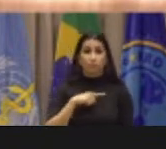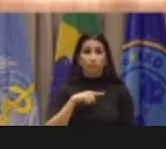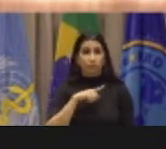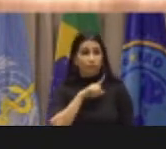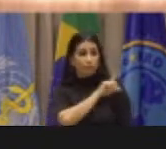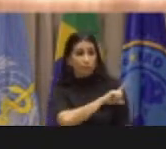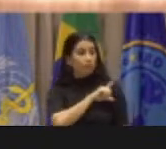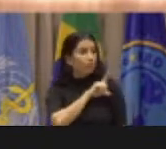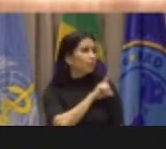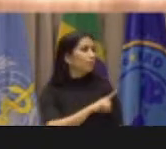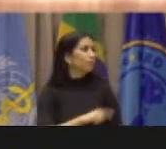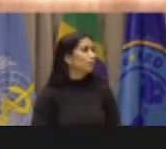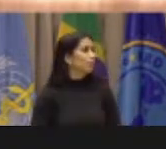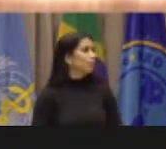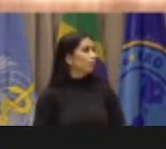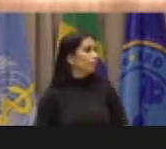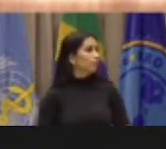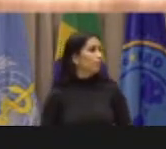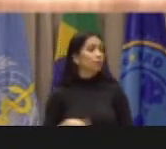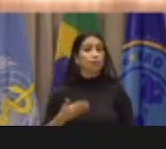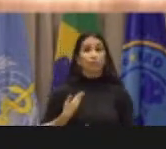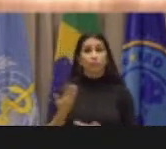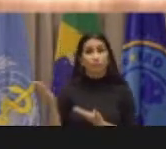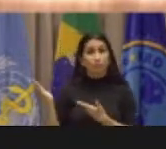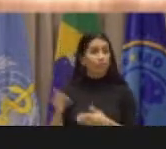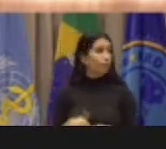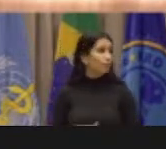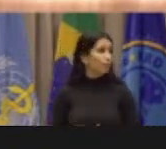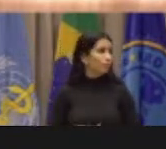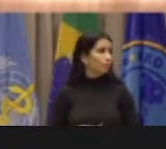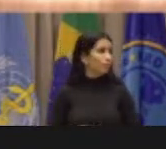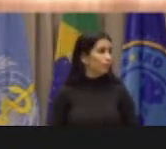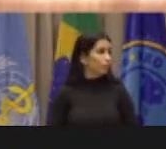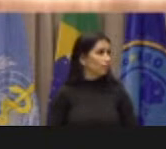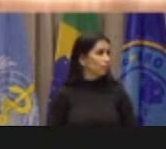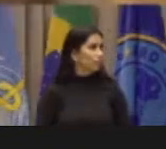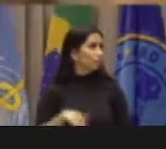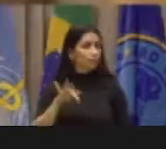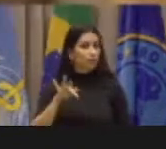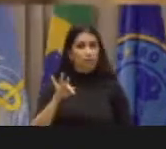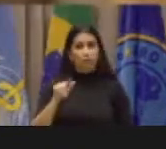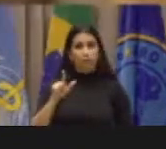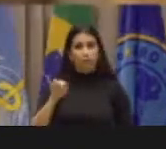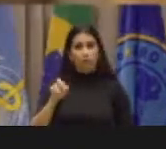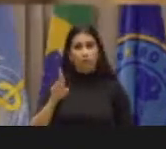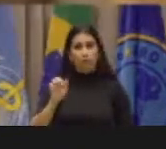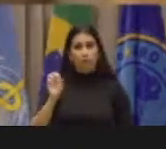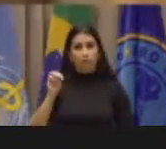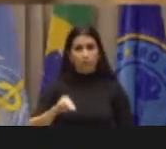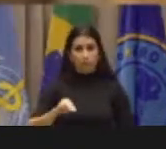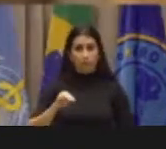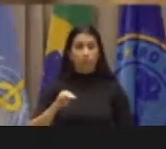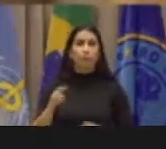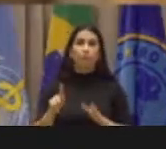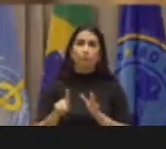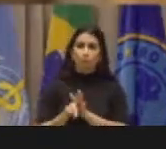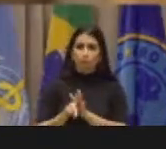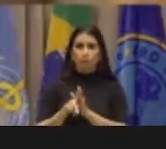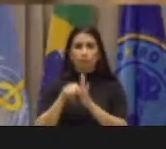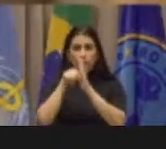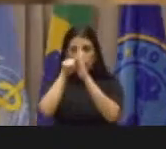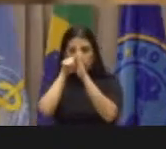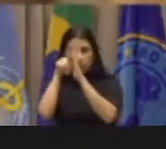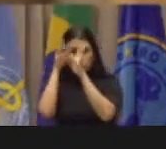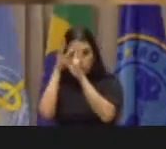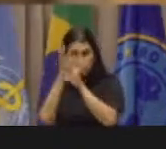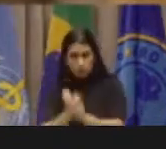infirmary. Like my colleague said, to filter into the platform, the